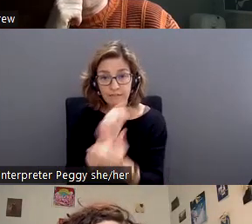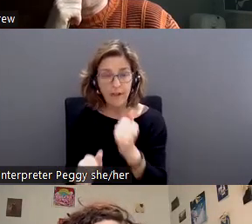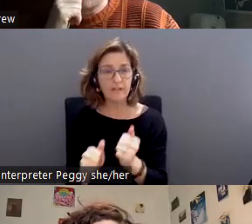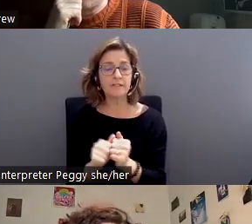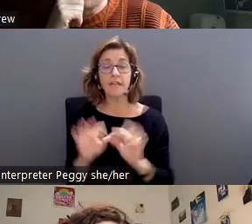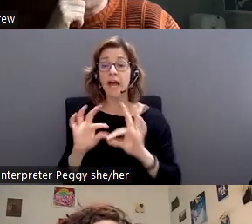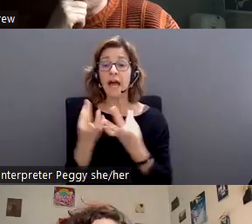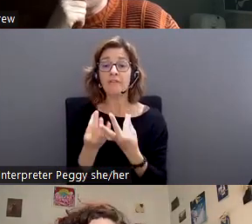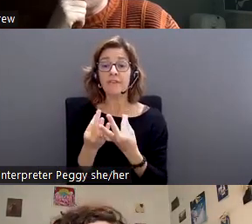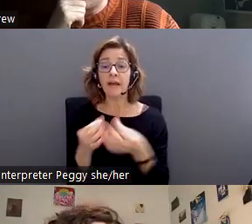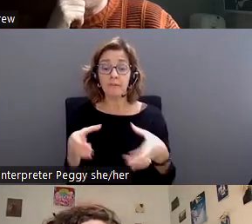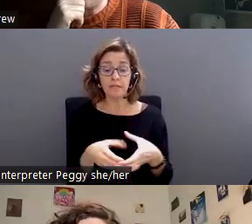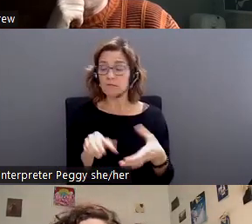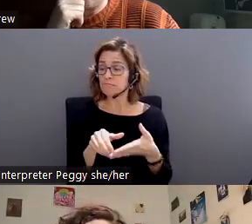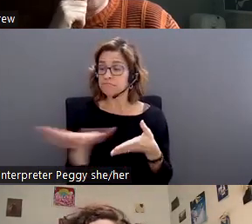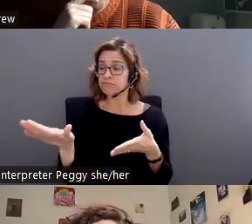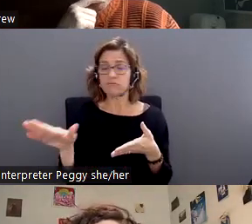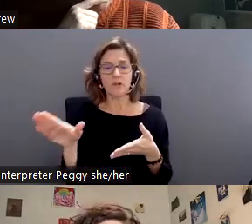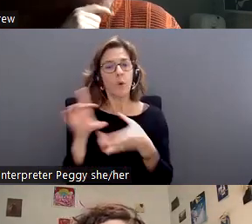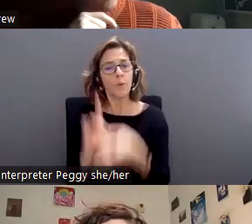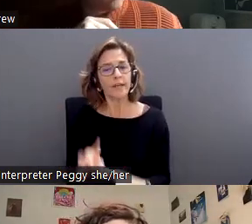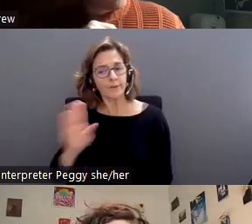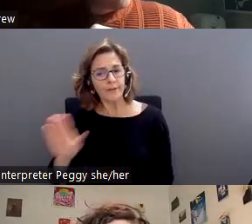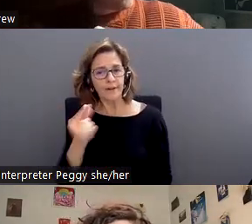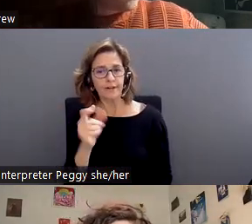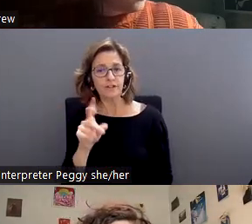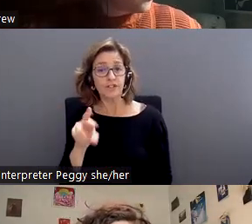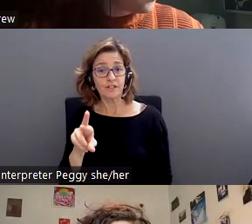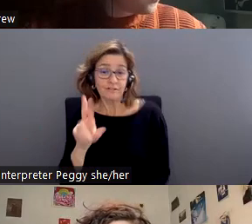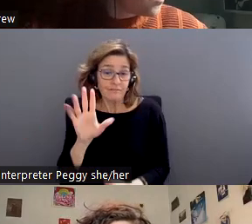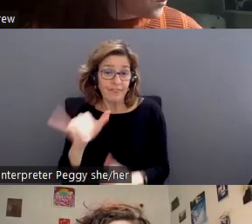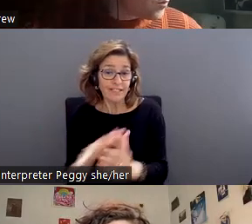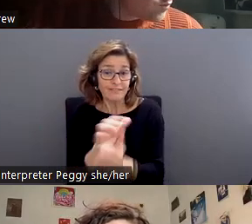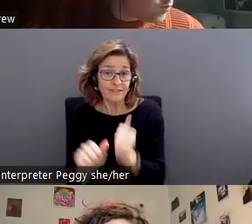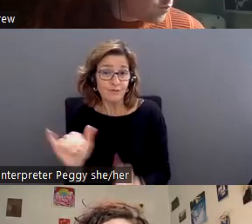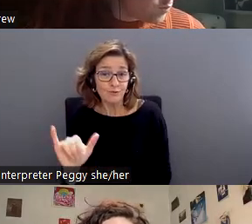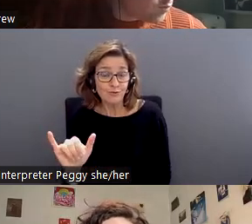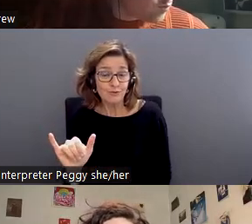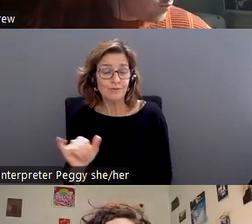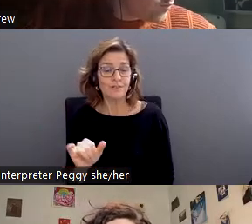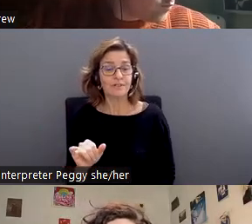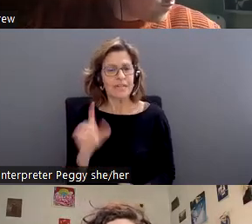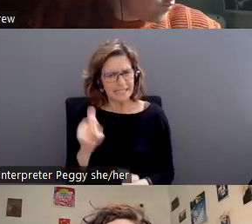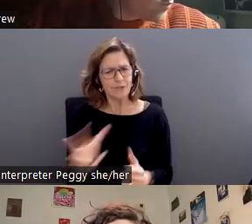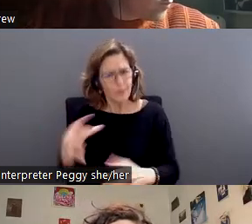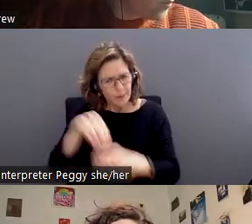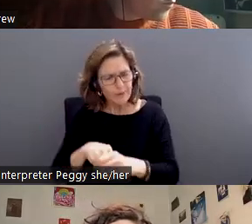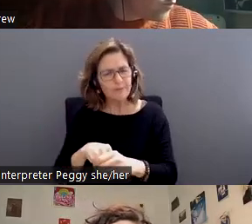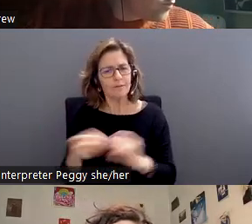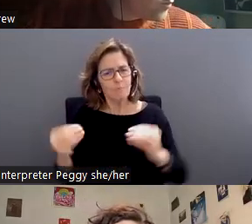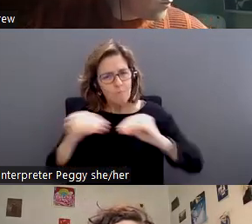familial violence based on gender is also a form of these conversations that needs to be brought up.